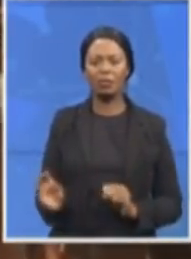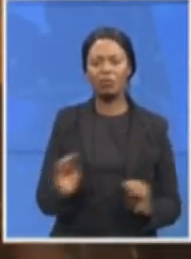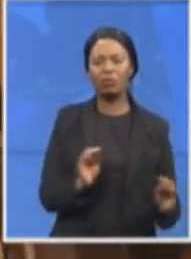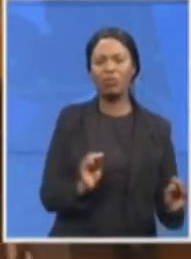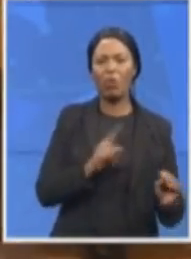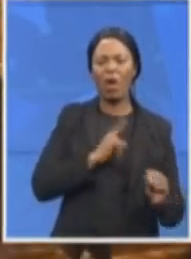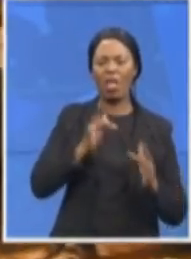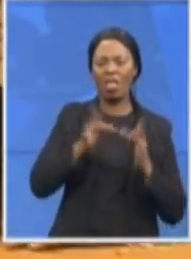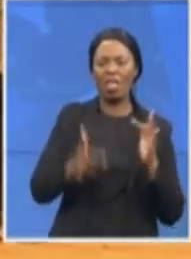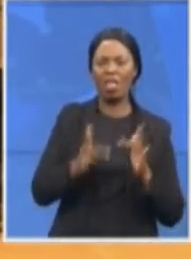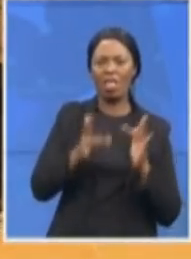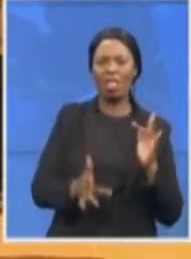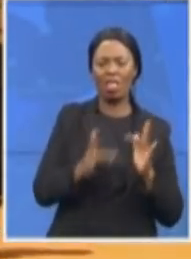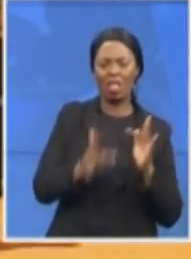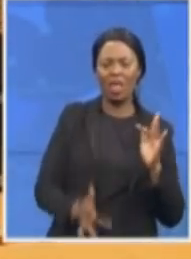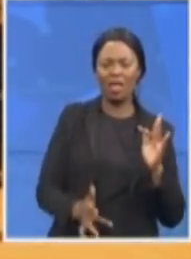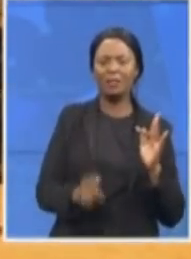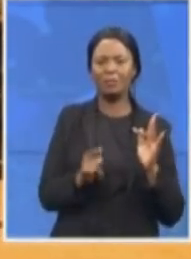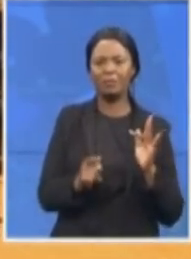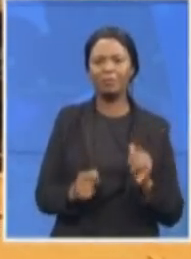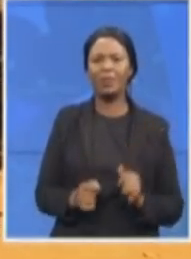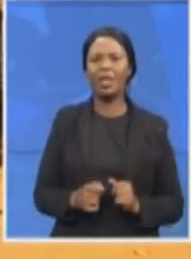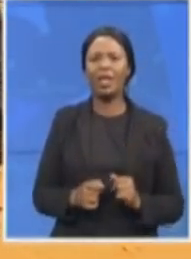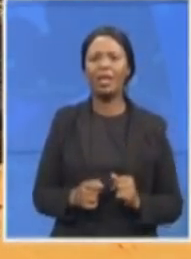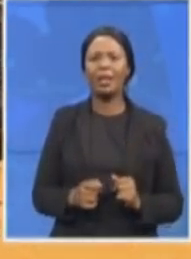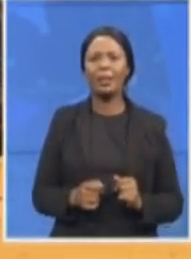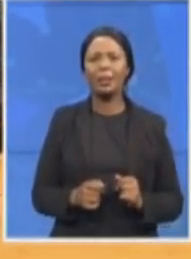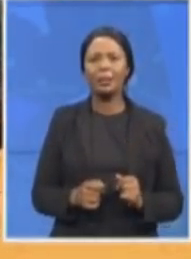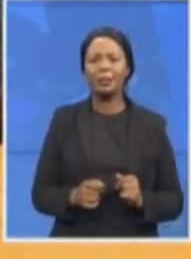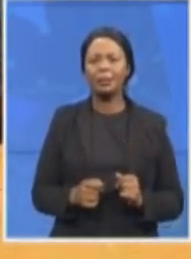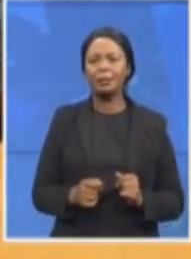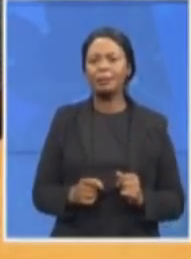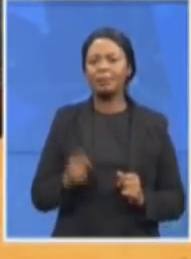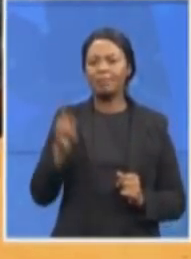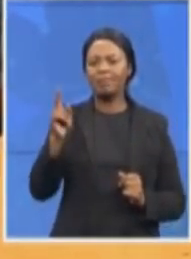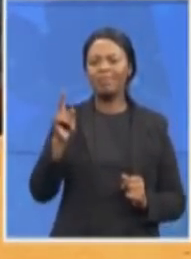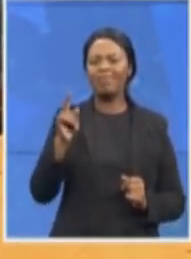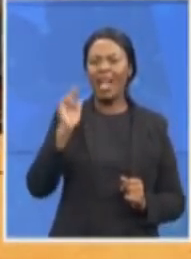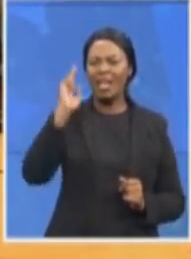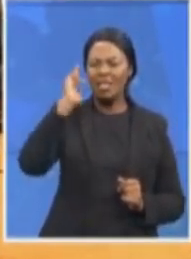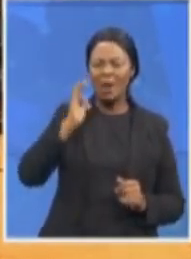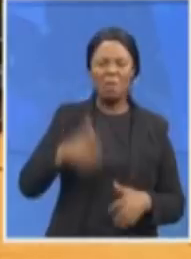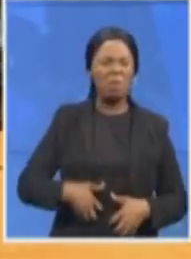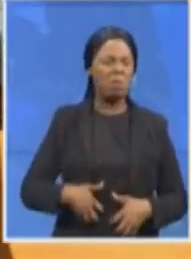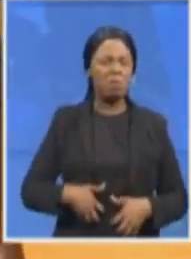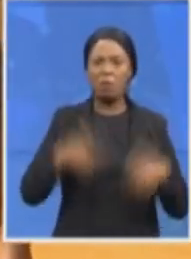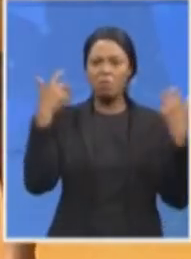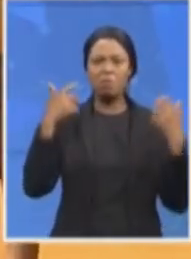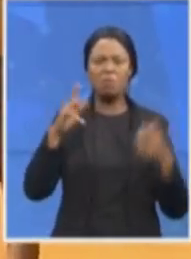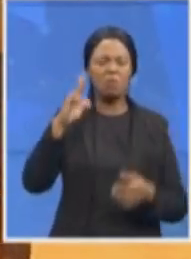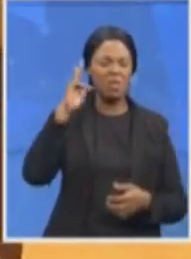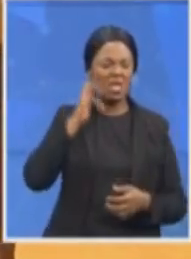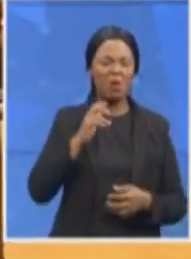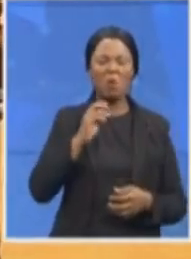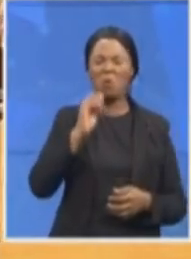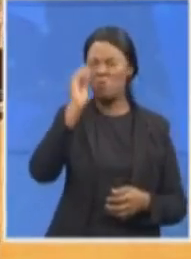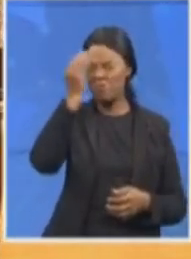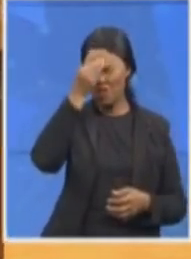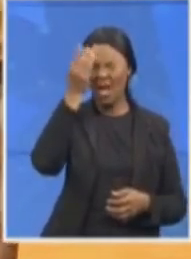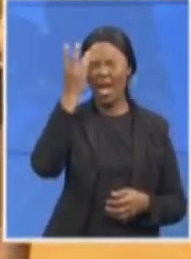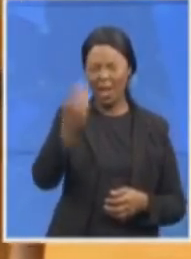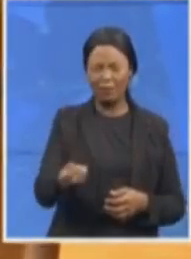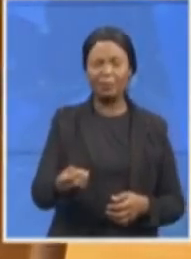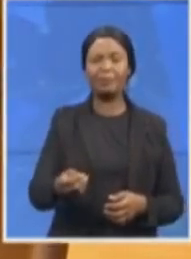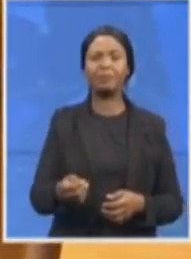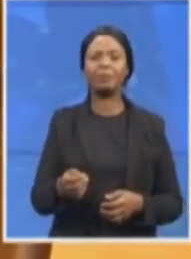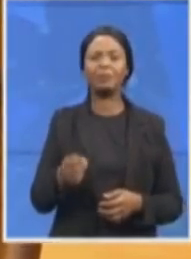Rodney, I can hear the anger, I can hear the frustration. Yes. And what you're saying is that the Premier of Gauteng spoke to